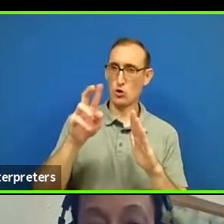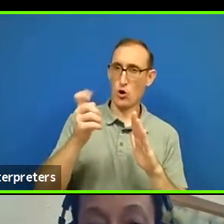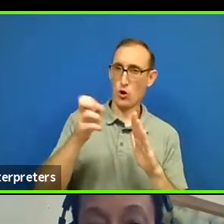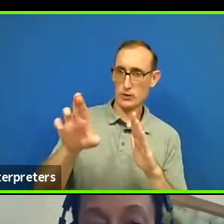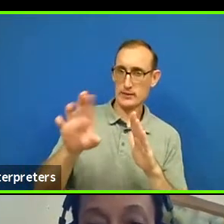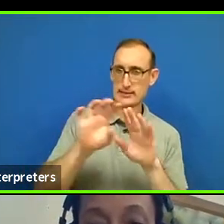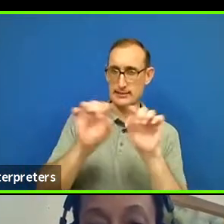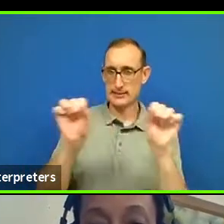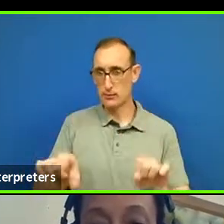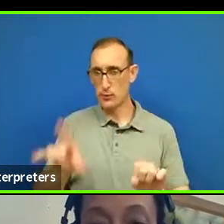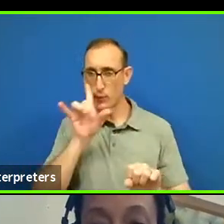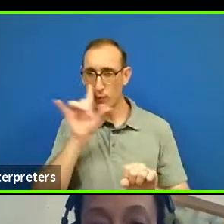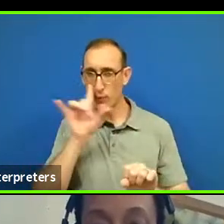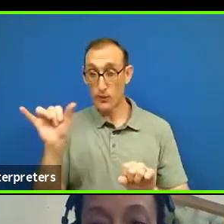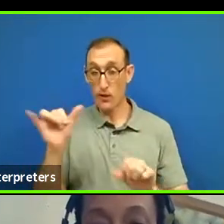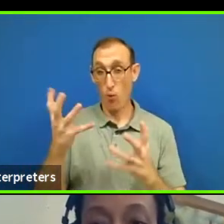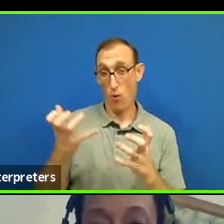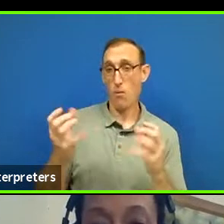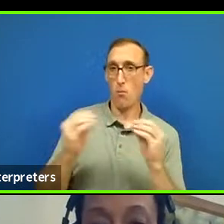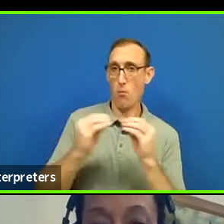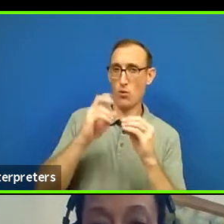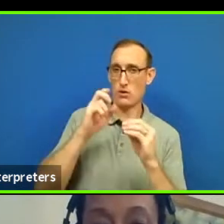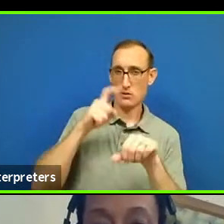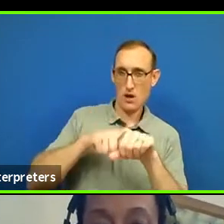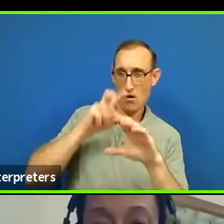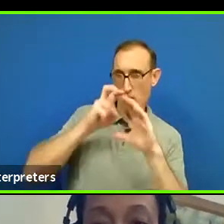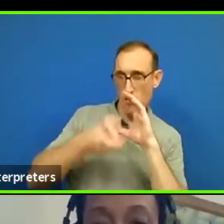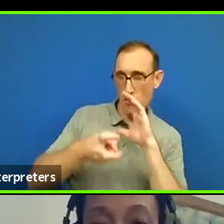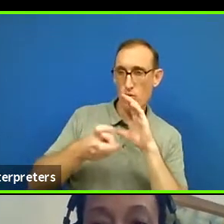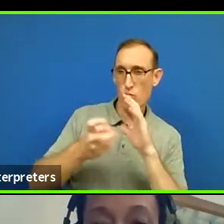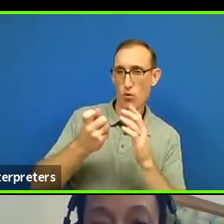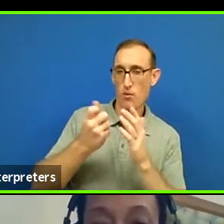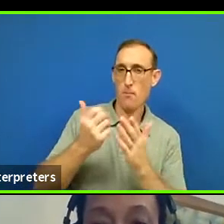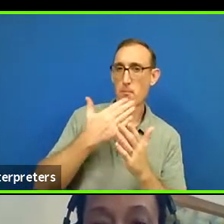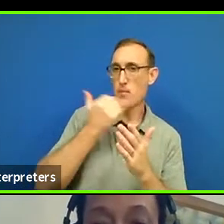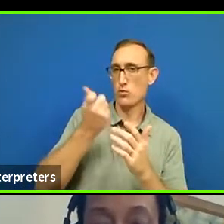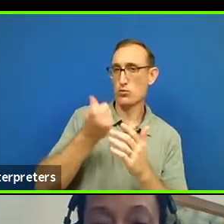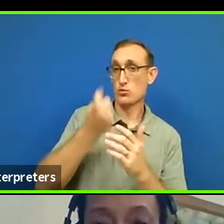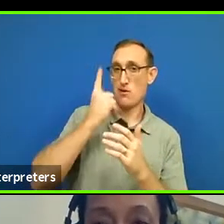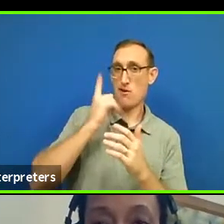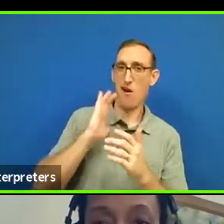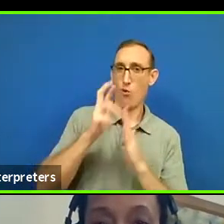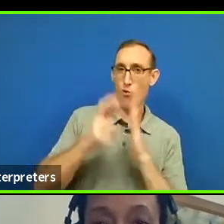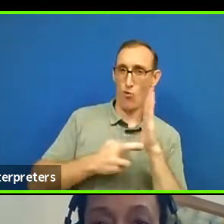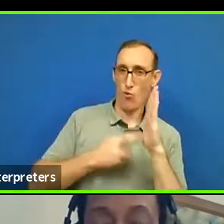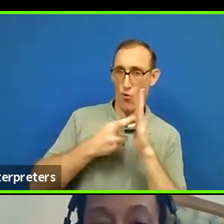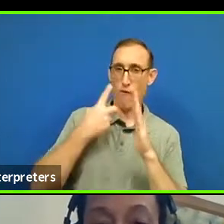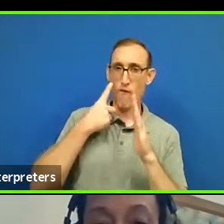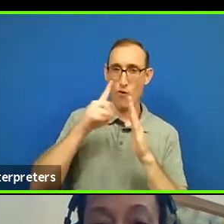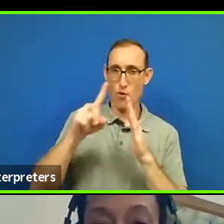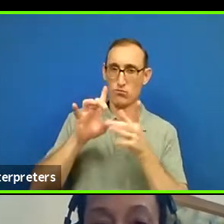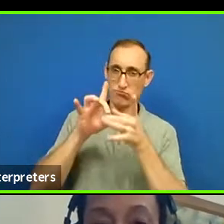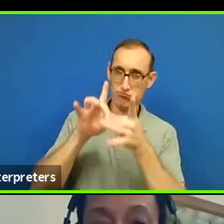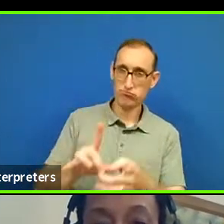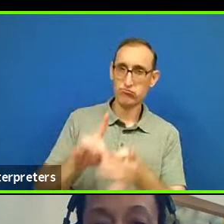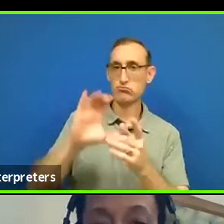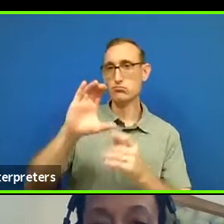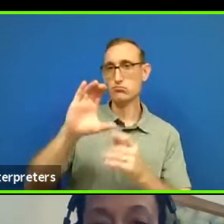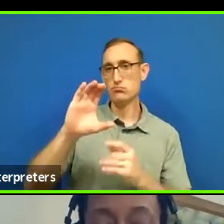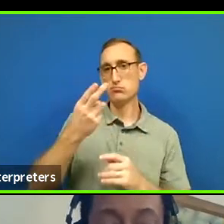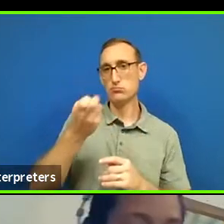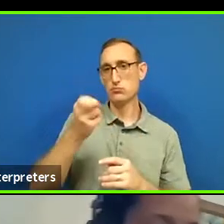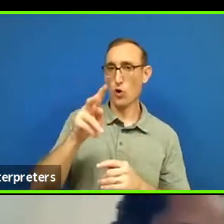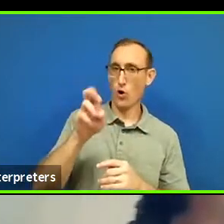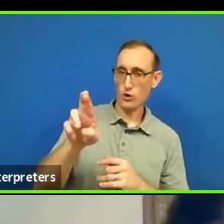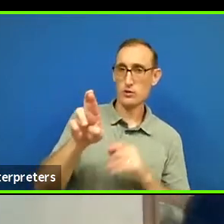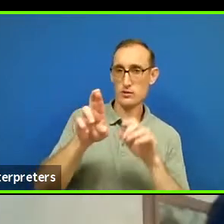some time to understanding our roles in that whole charter system contract that we have so that we